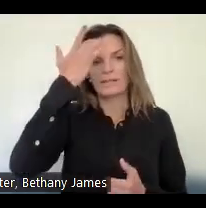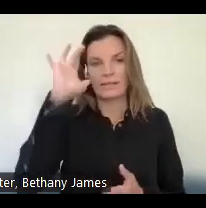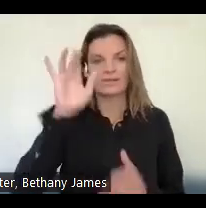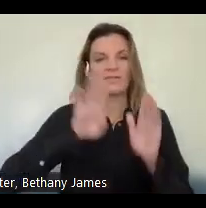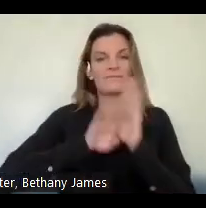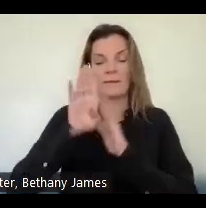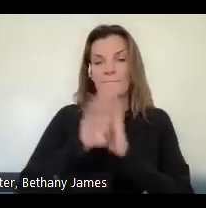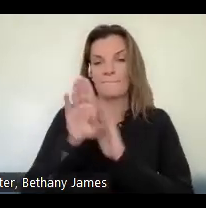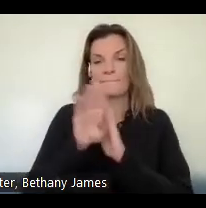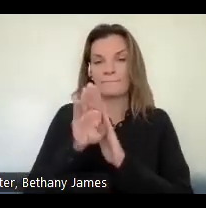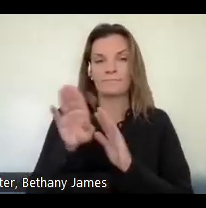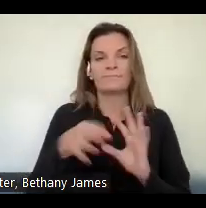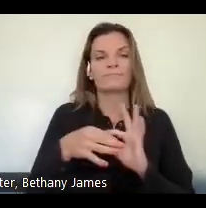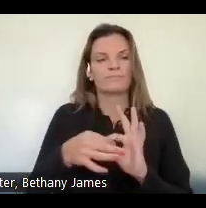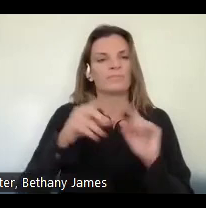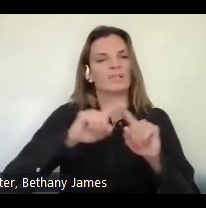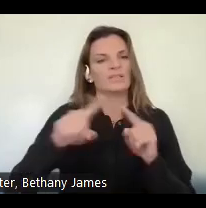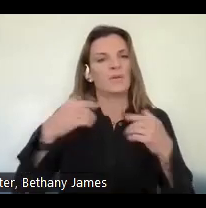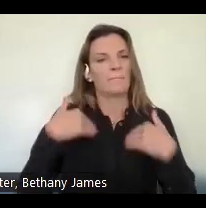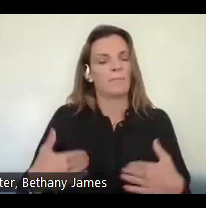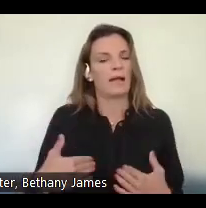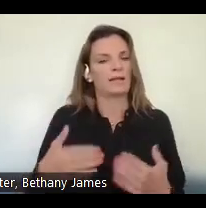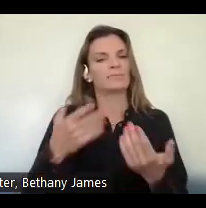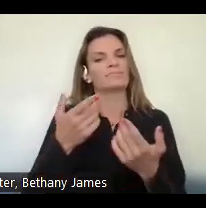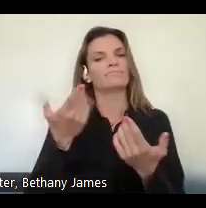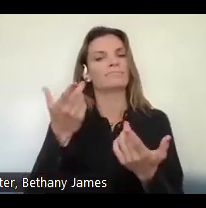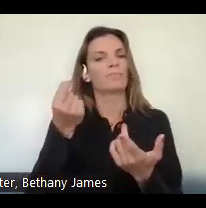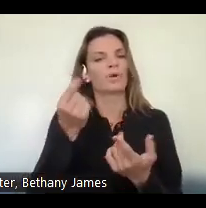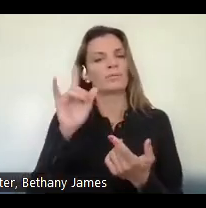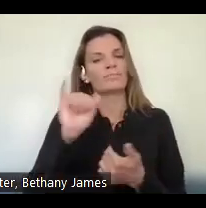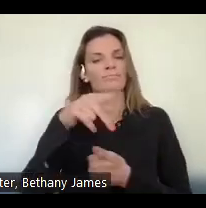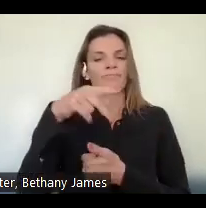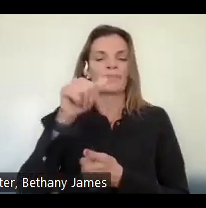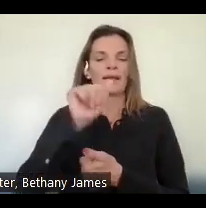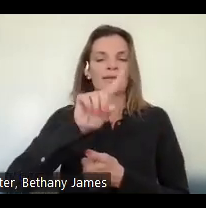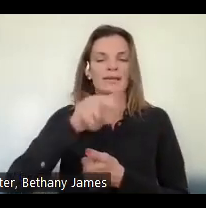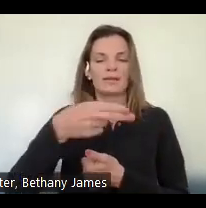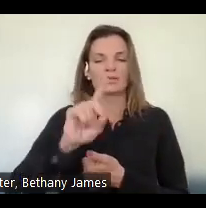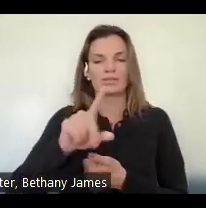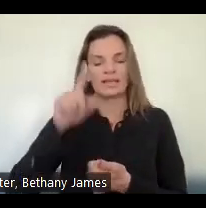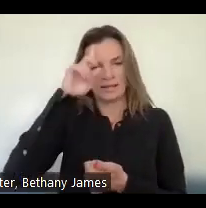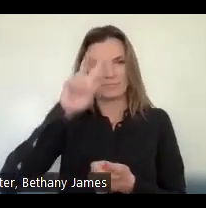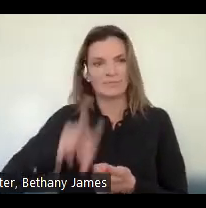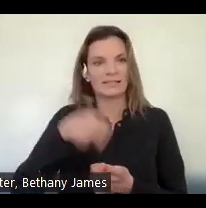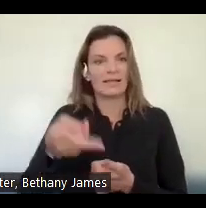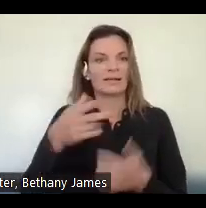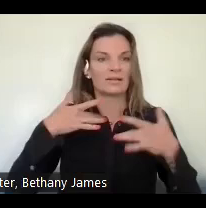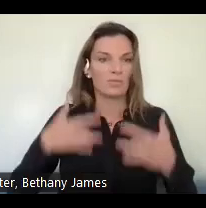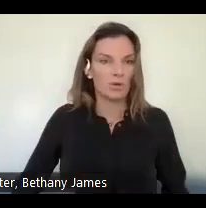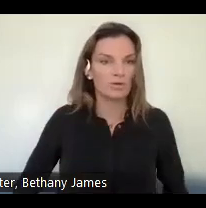and neurological conditions such as ADHD, dyslexia, PTSD, depression,